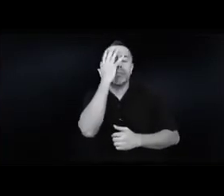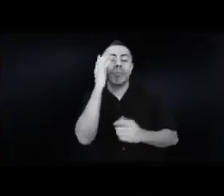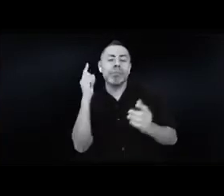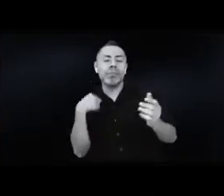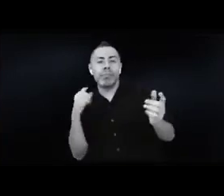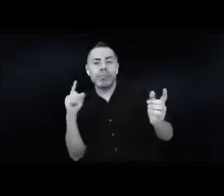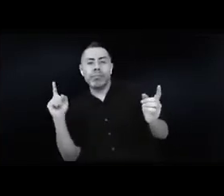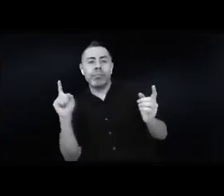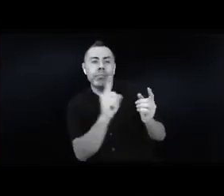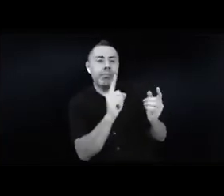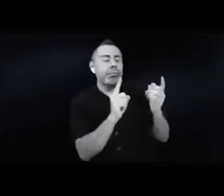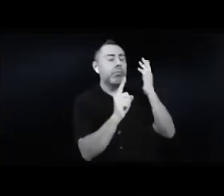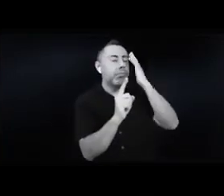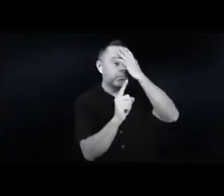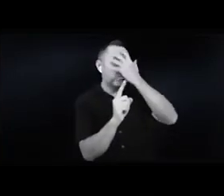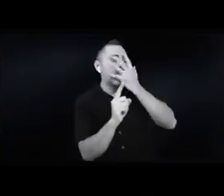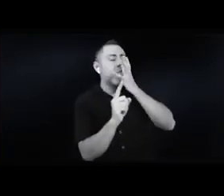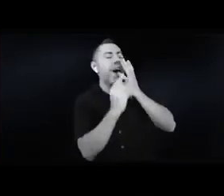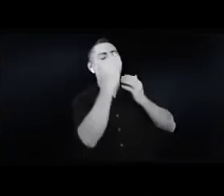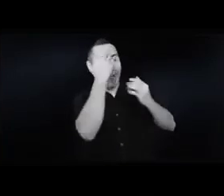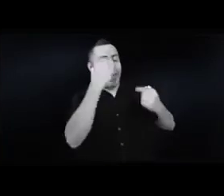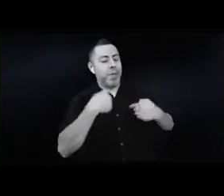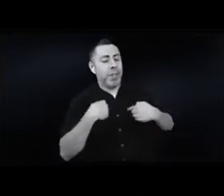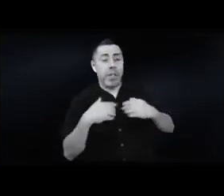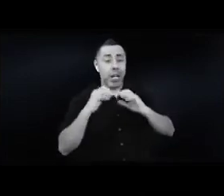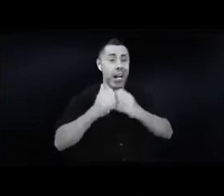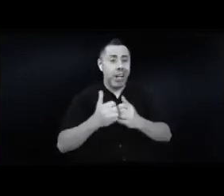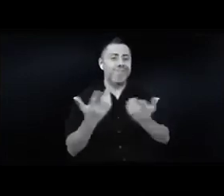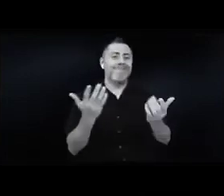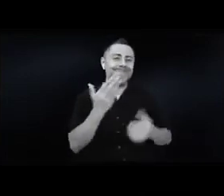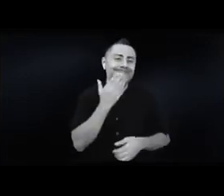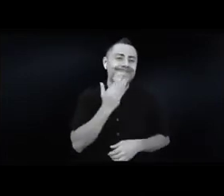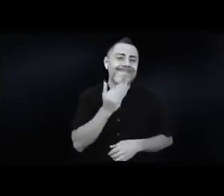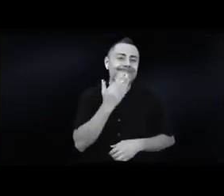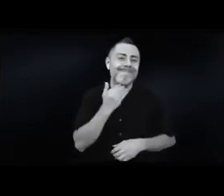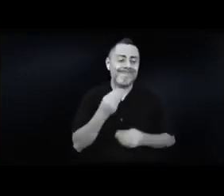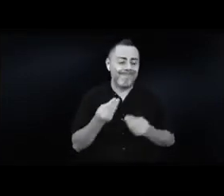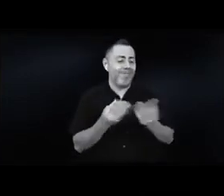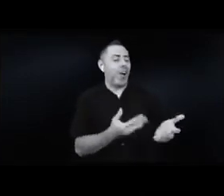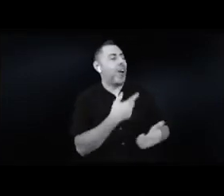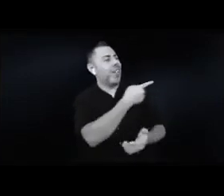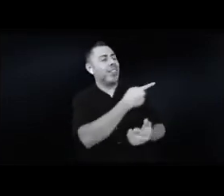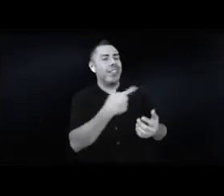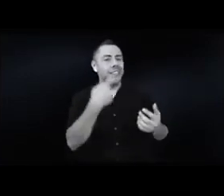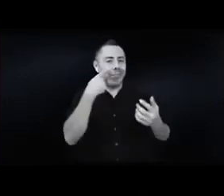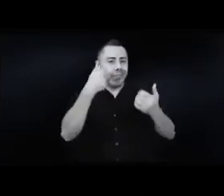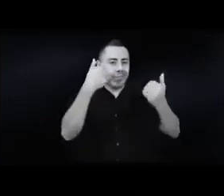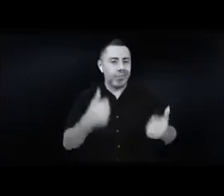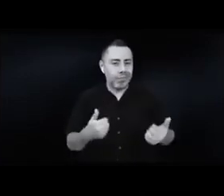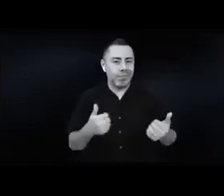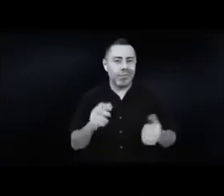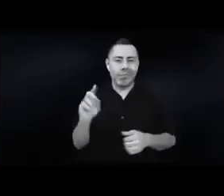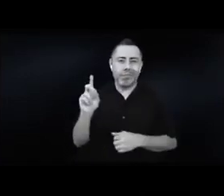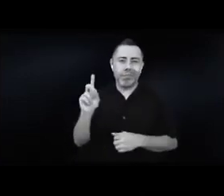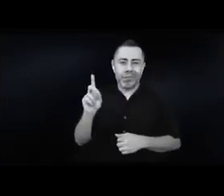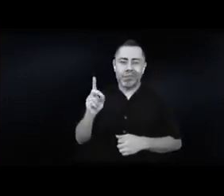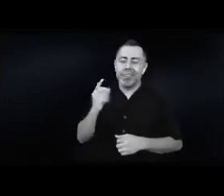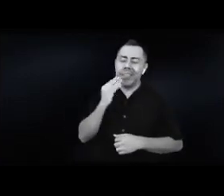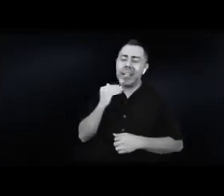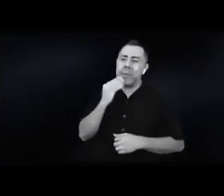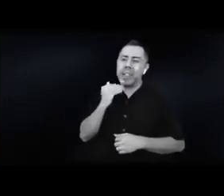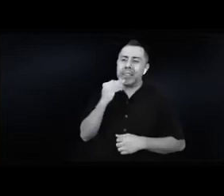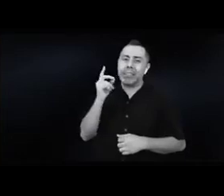diabetes had taken her eyes, and she was only 55 years old when she passed,